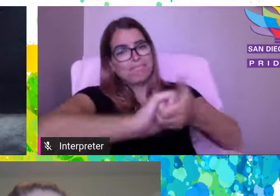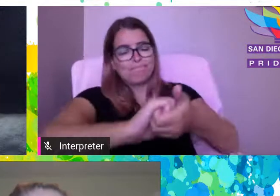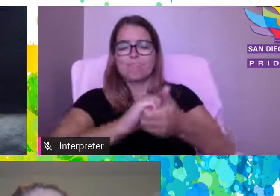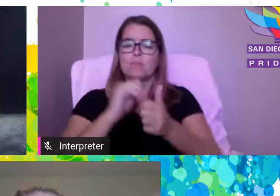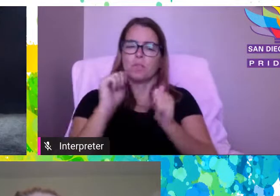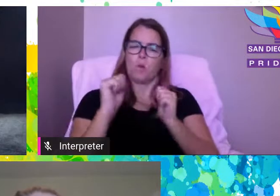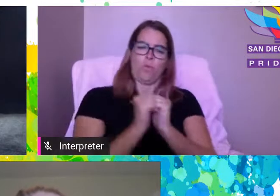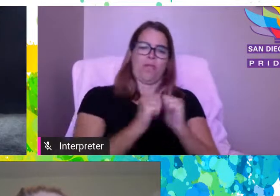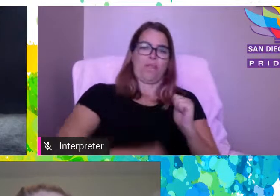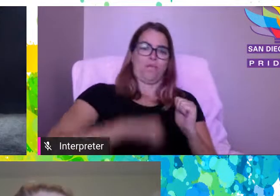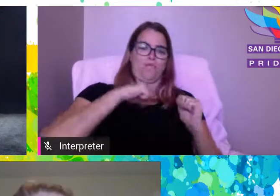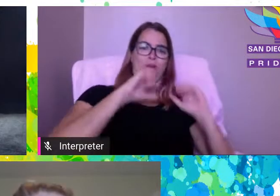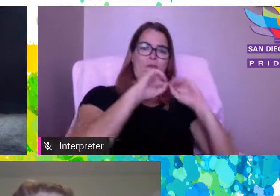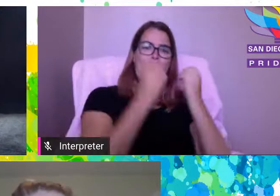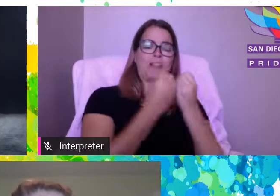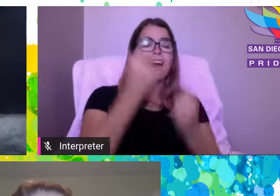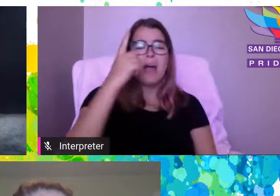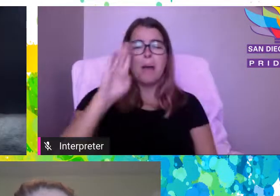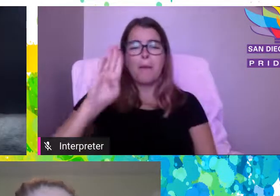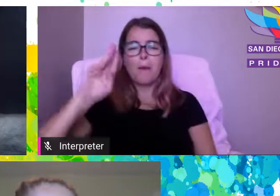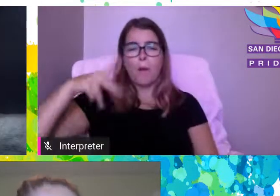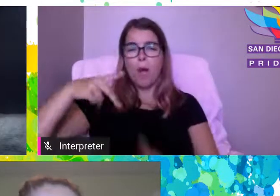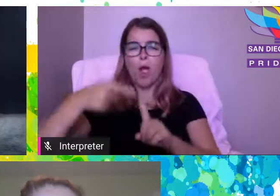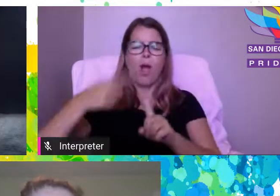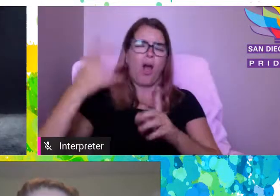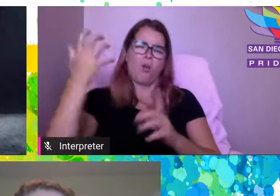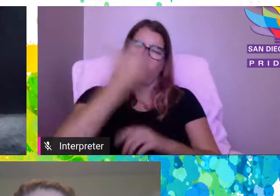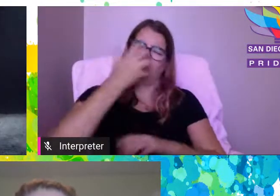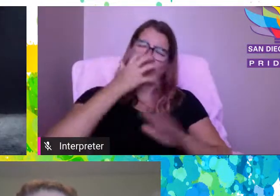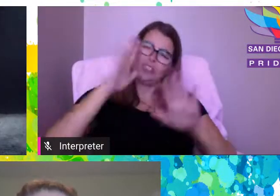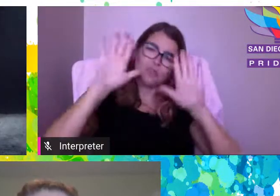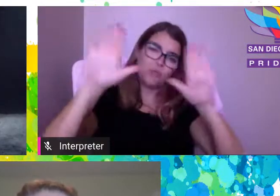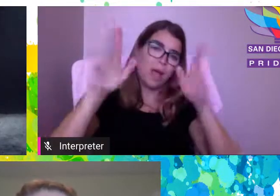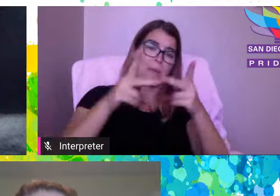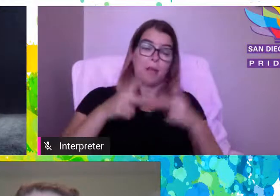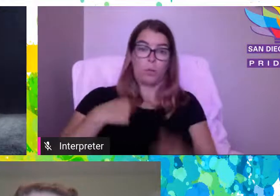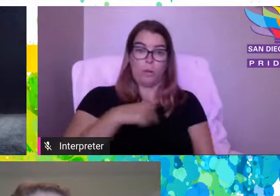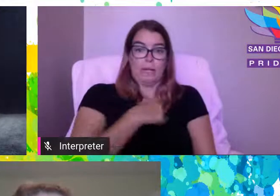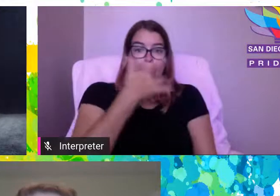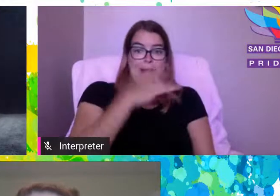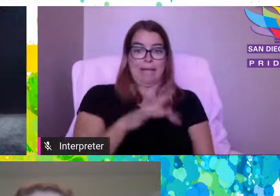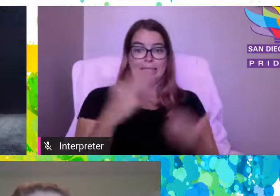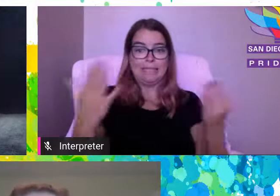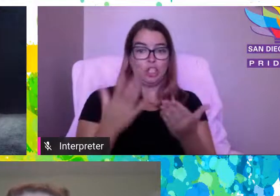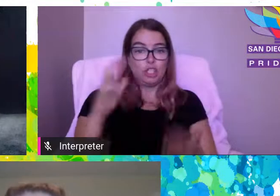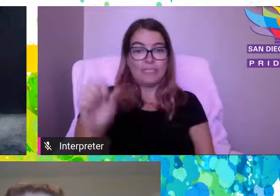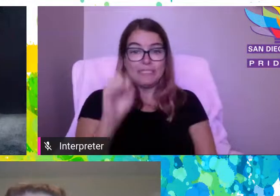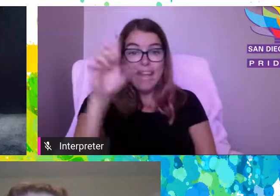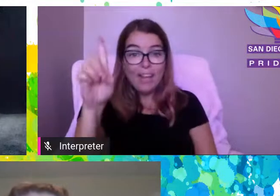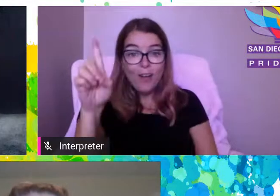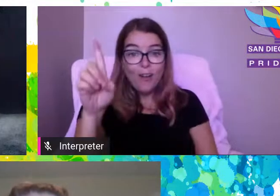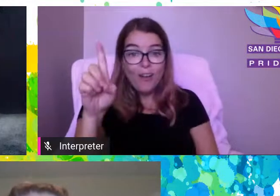institutions. Balboa Park's such an amazing place. We're so fortunate to have it in San Diego, just, you know,